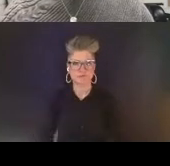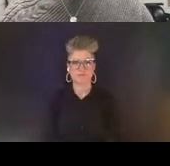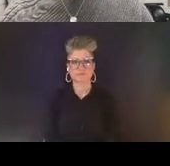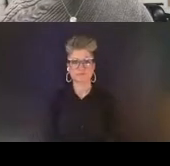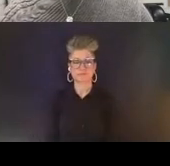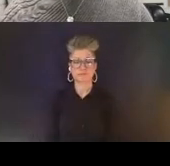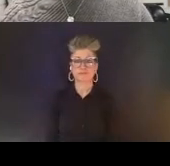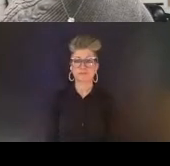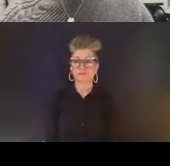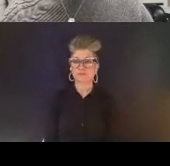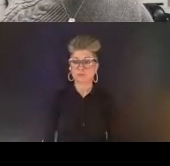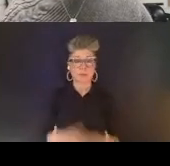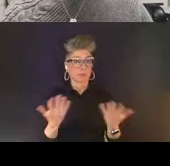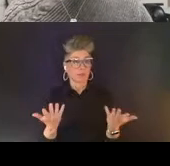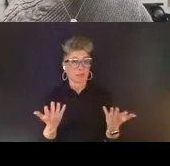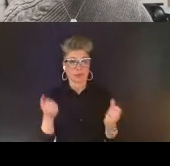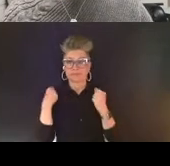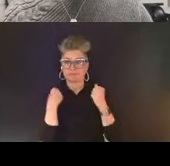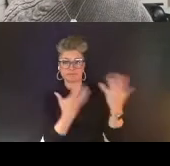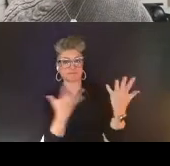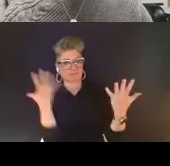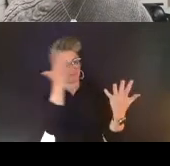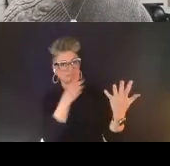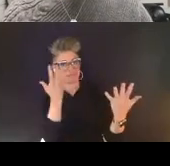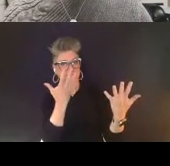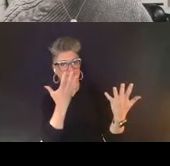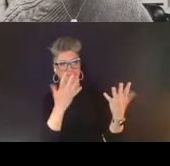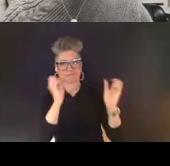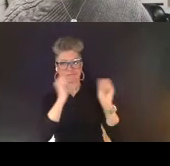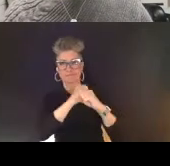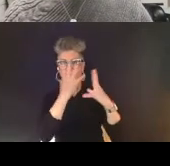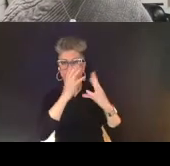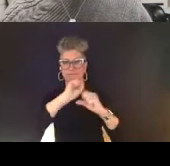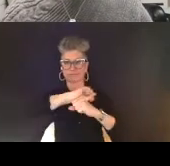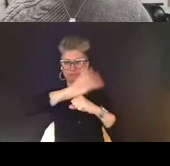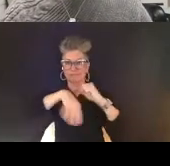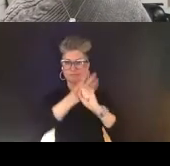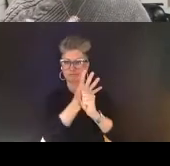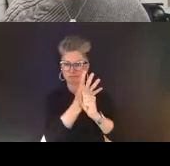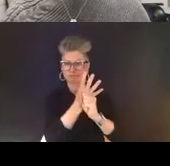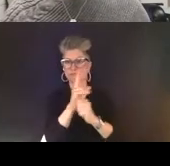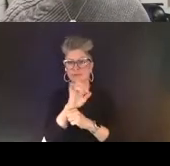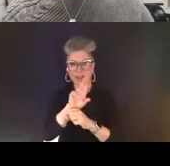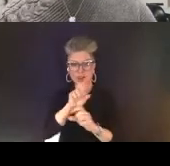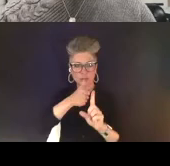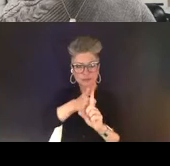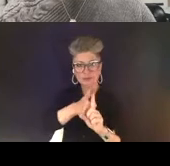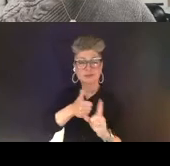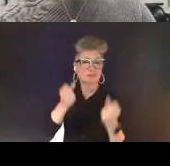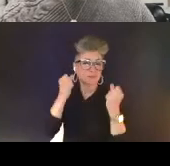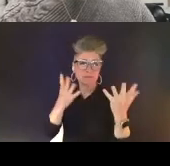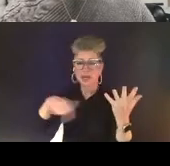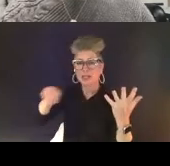So let's start here. This is the gorgeous picture of the coronavirus. So as many of us know,